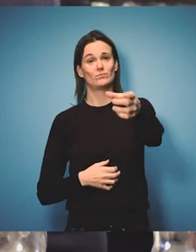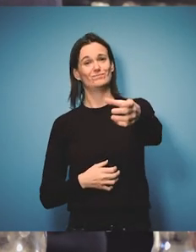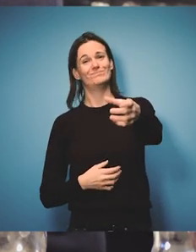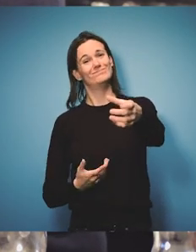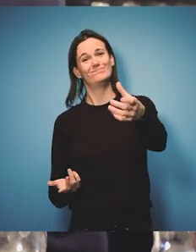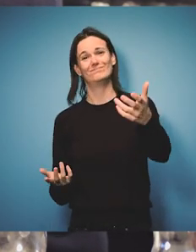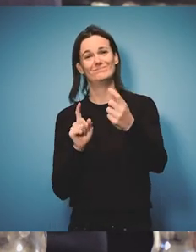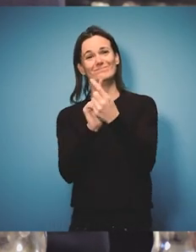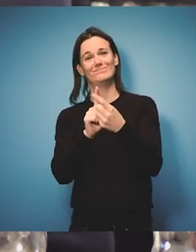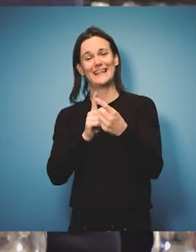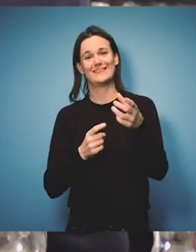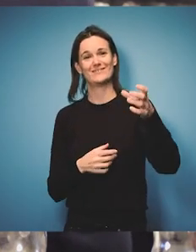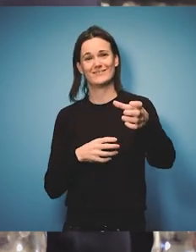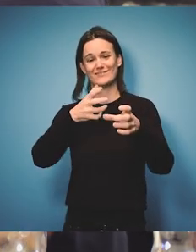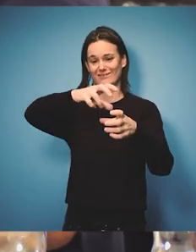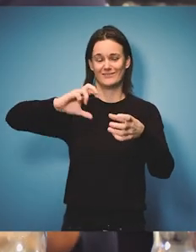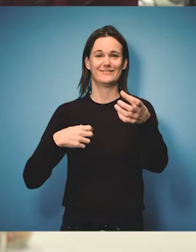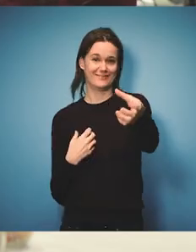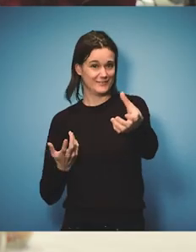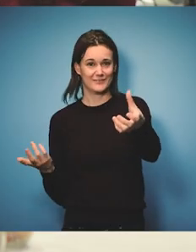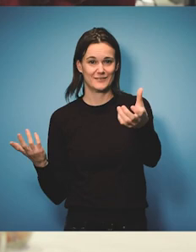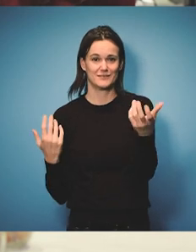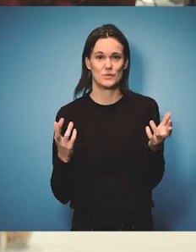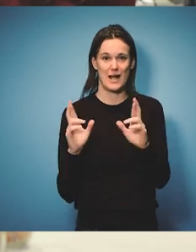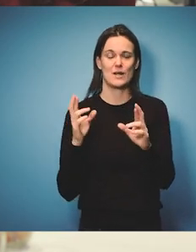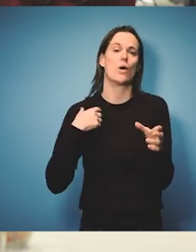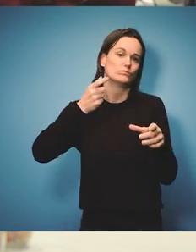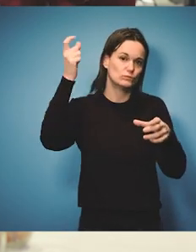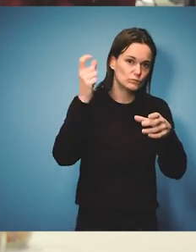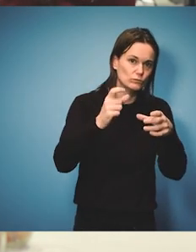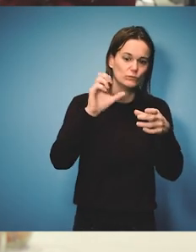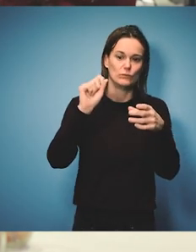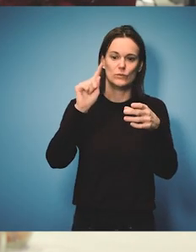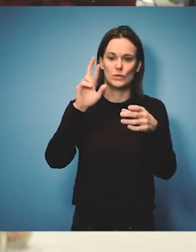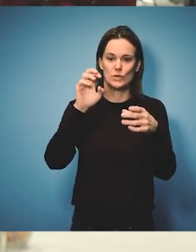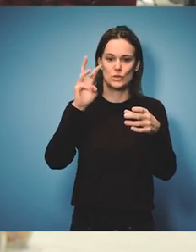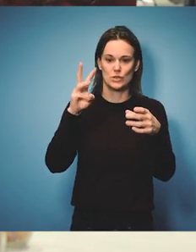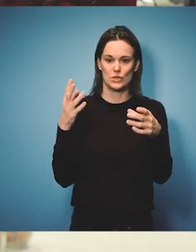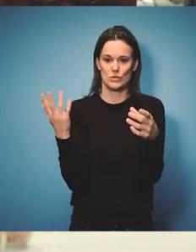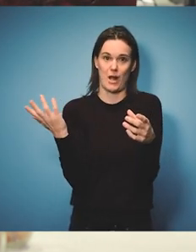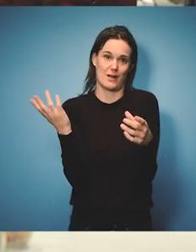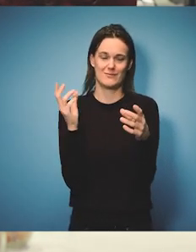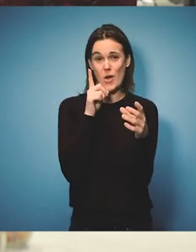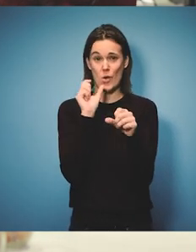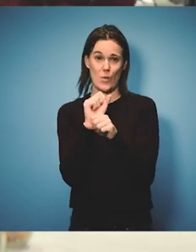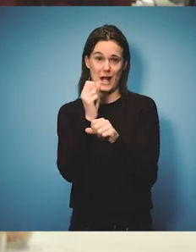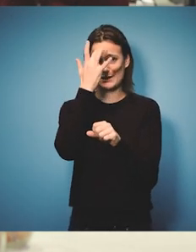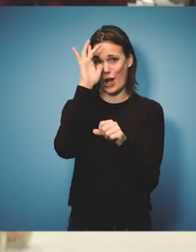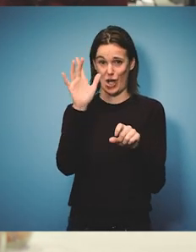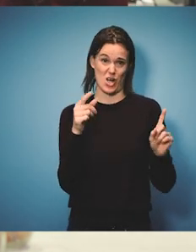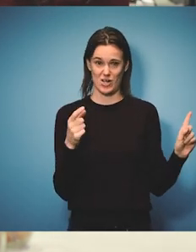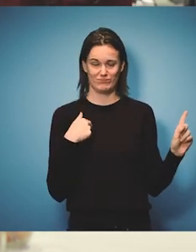in, take that top part off, give them a straw. Who's working smarter, not